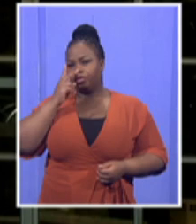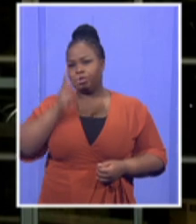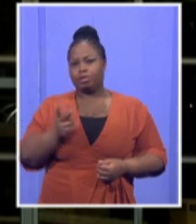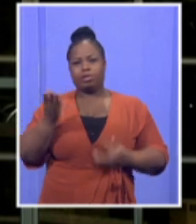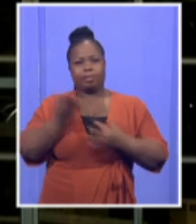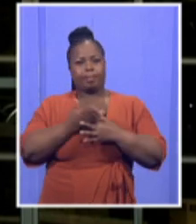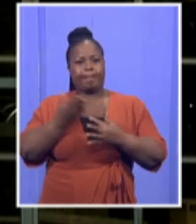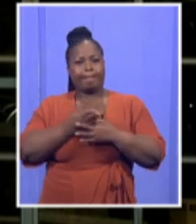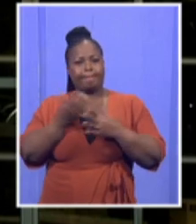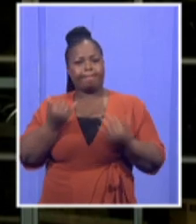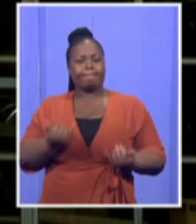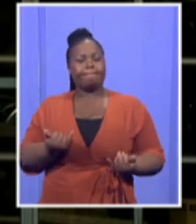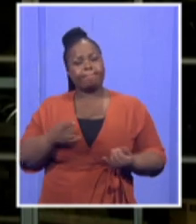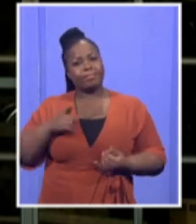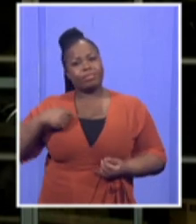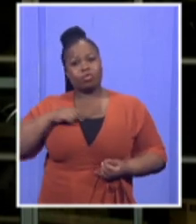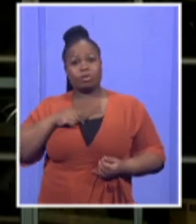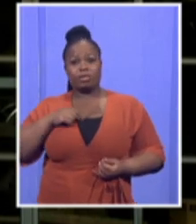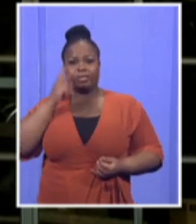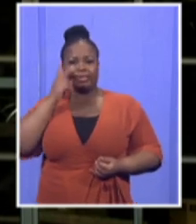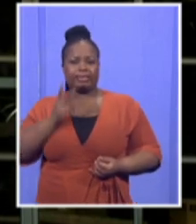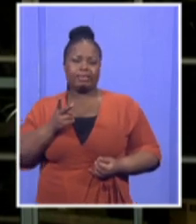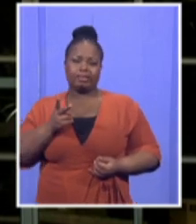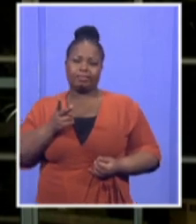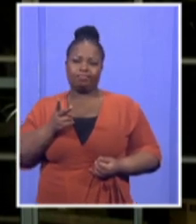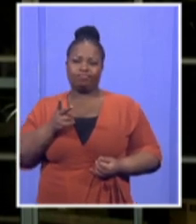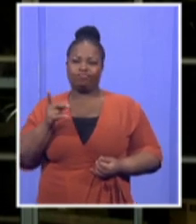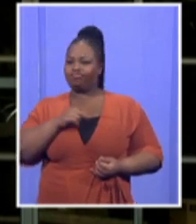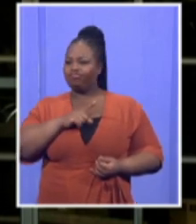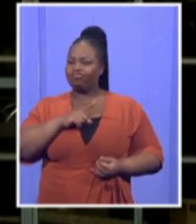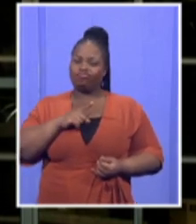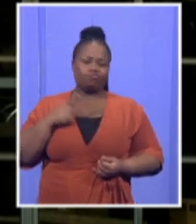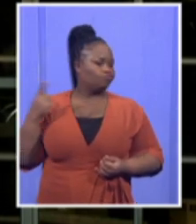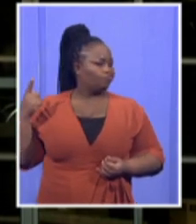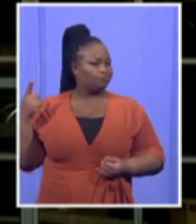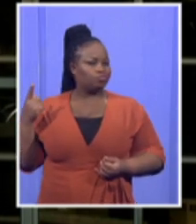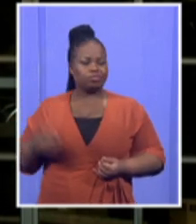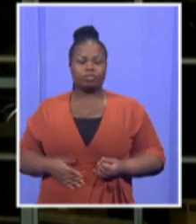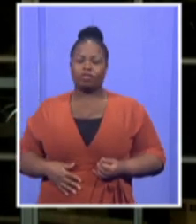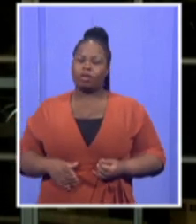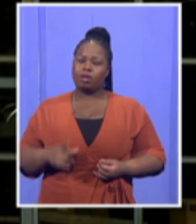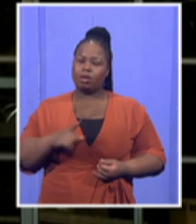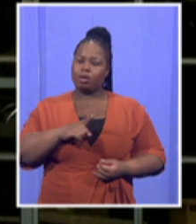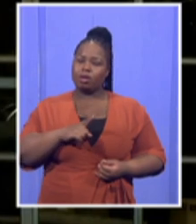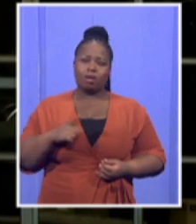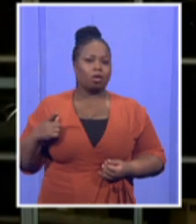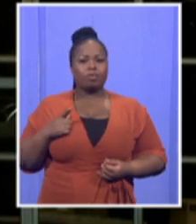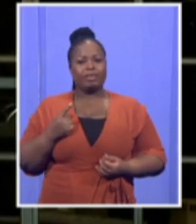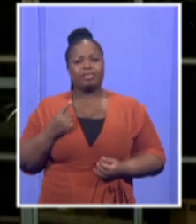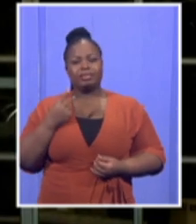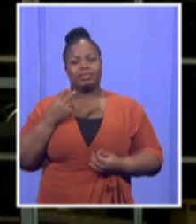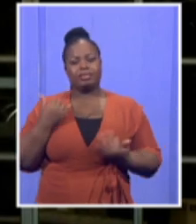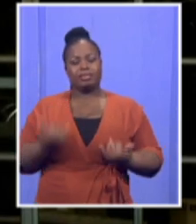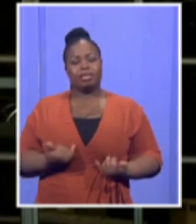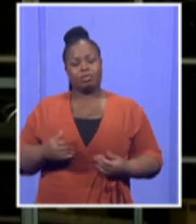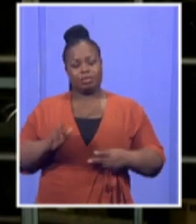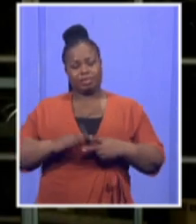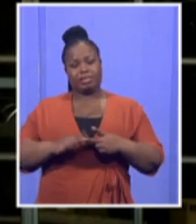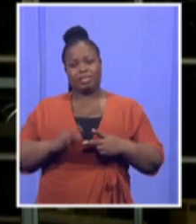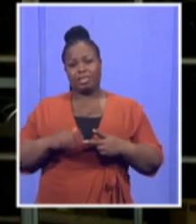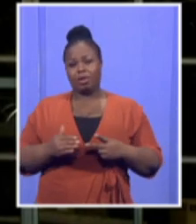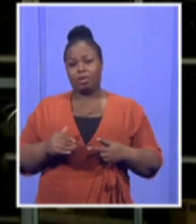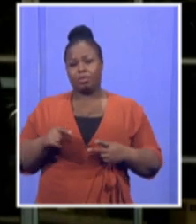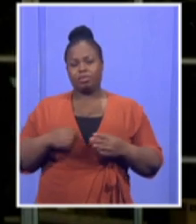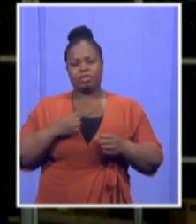mean, if we look at the case and how long it's been ongoing now, this is the second year that we are seeing Zandile